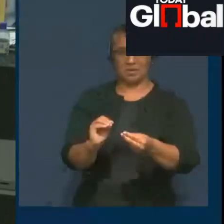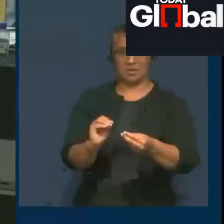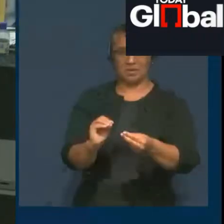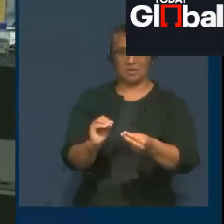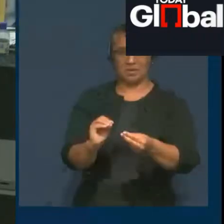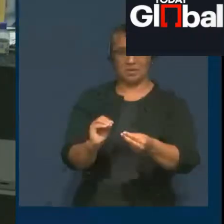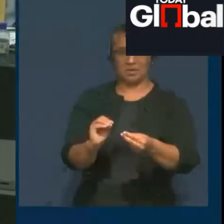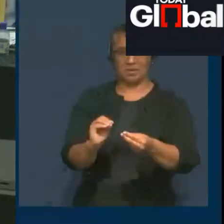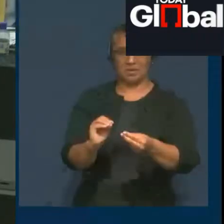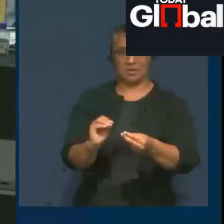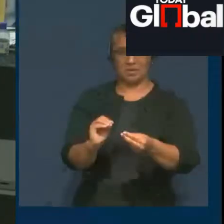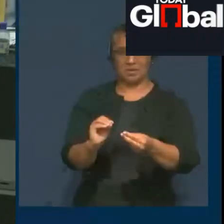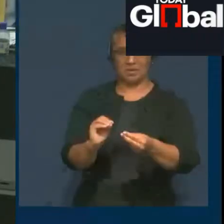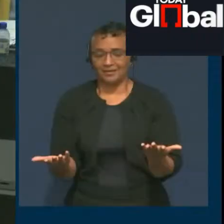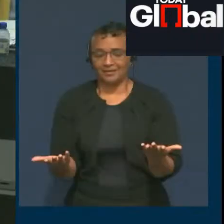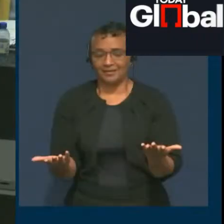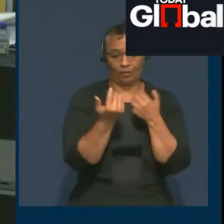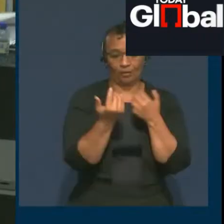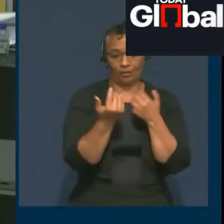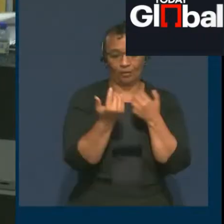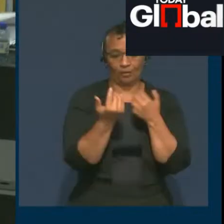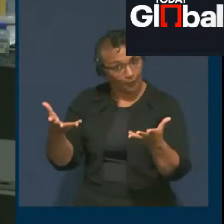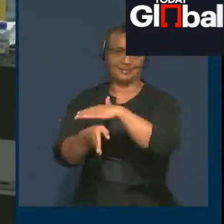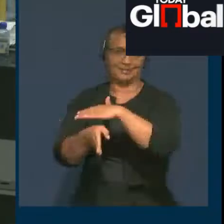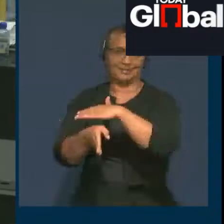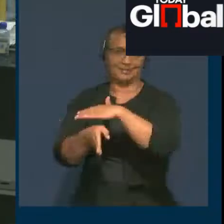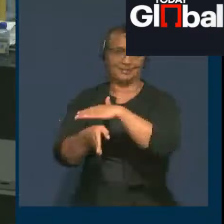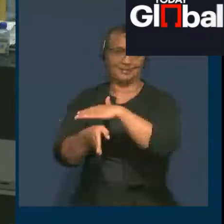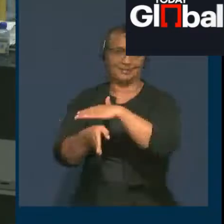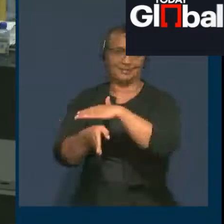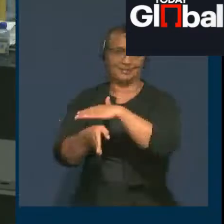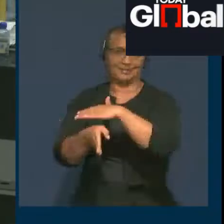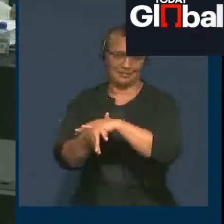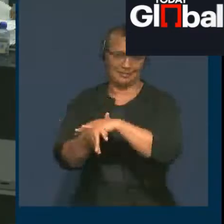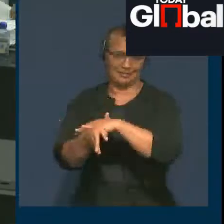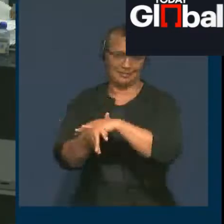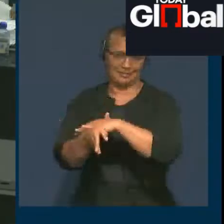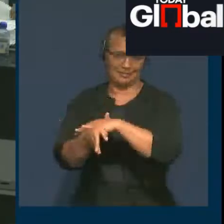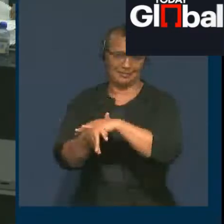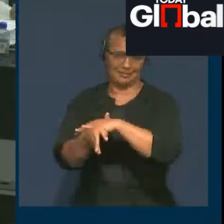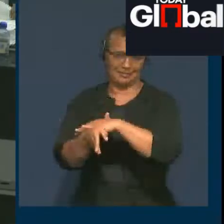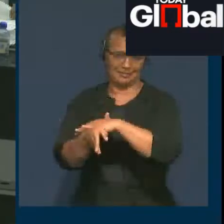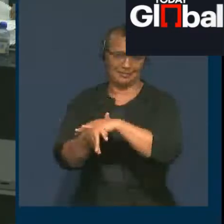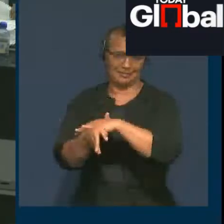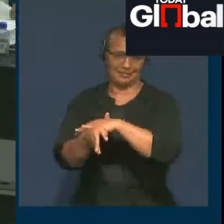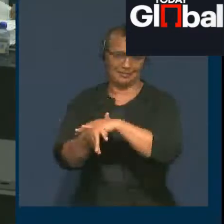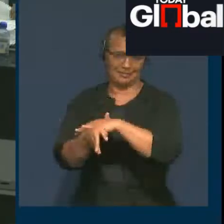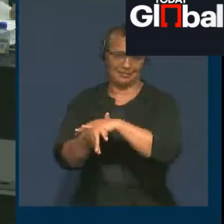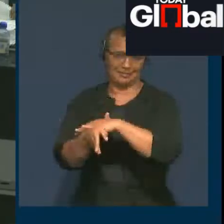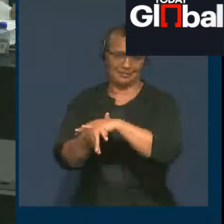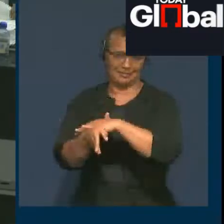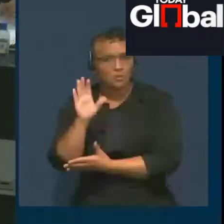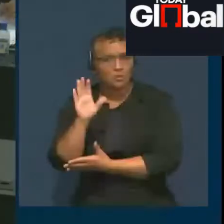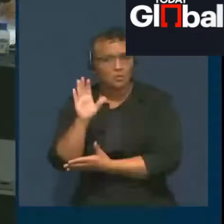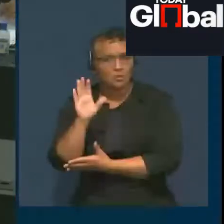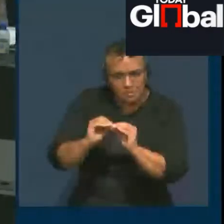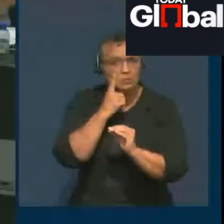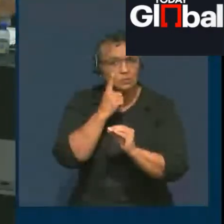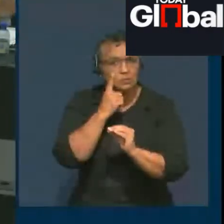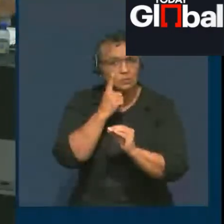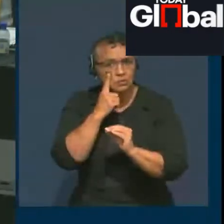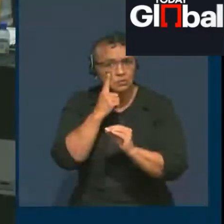accessibility. I would like to know what mechanisms the state has adopted to monitor the